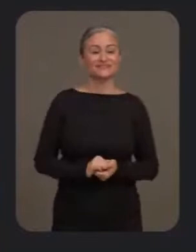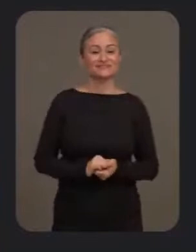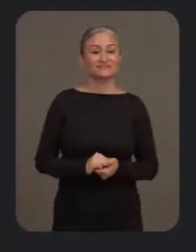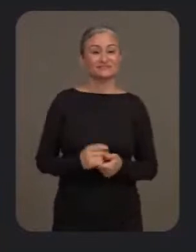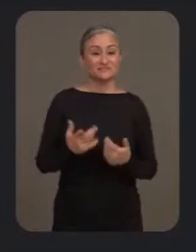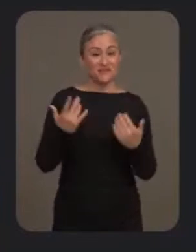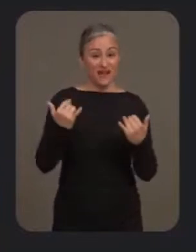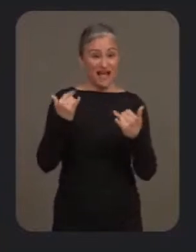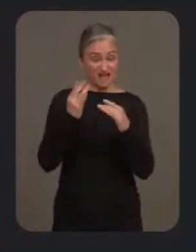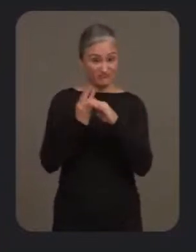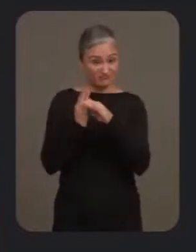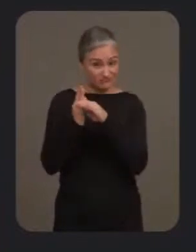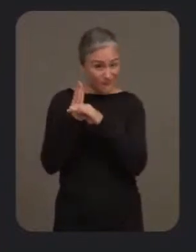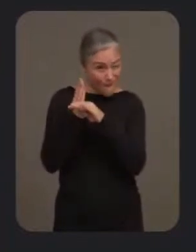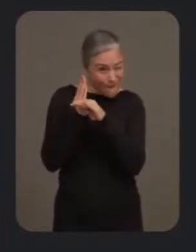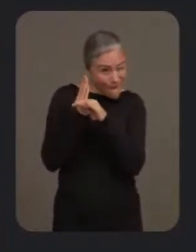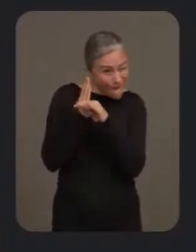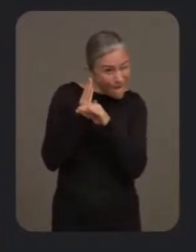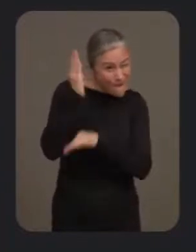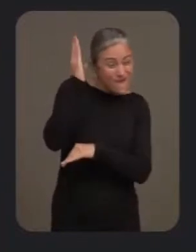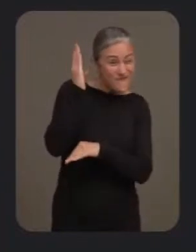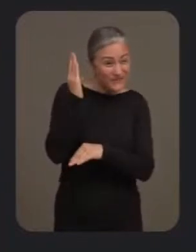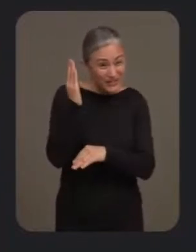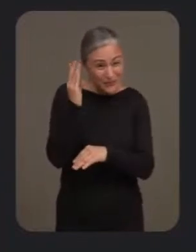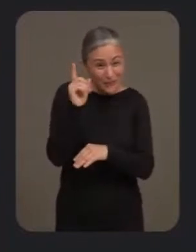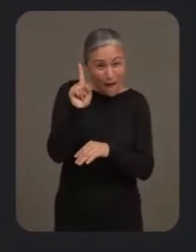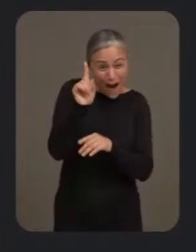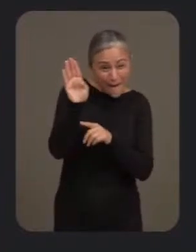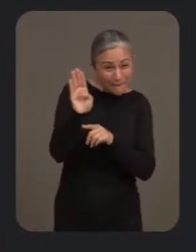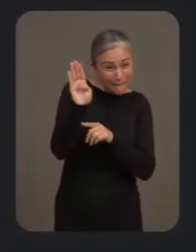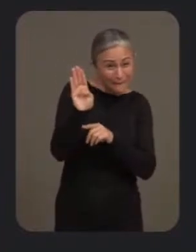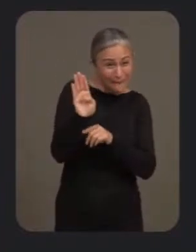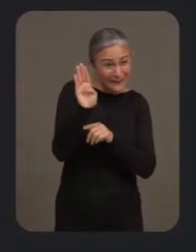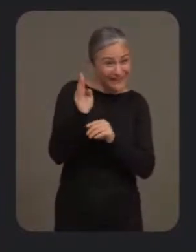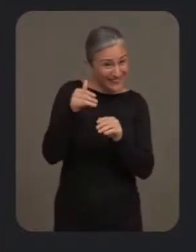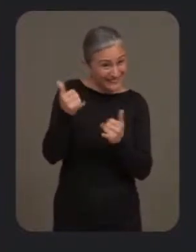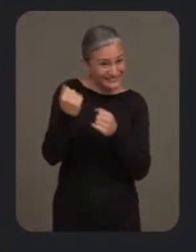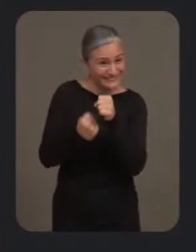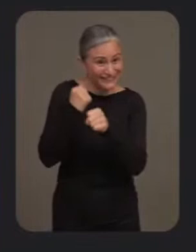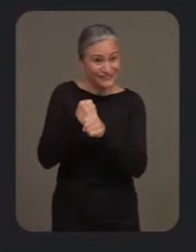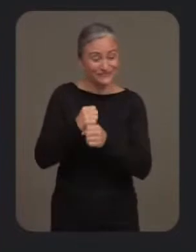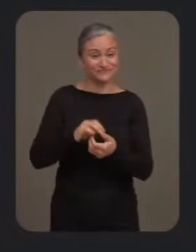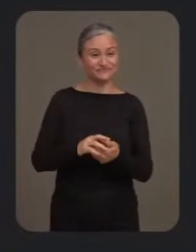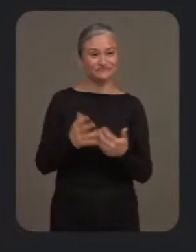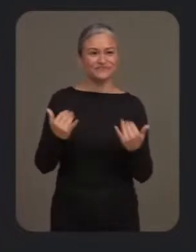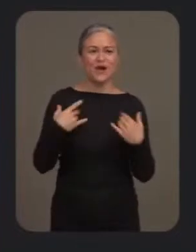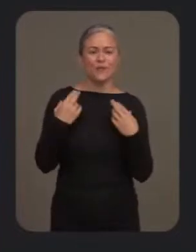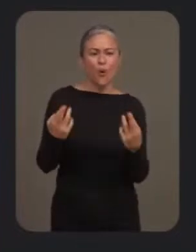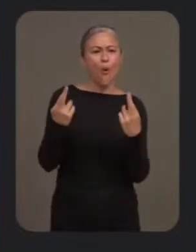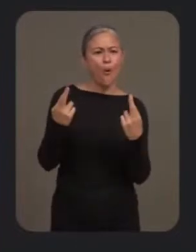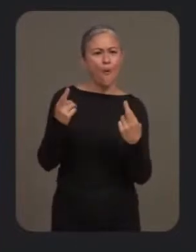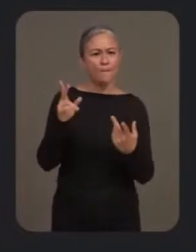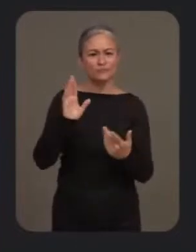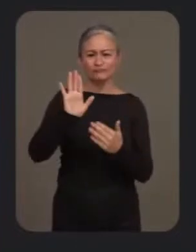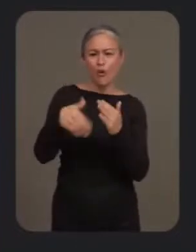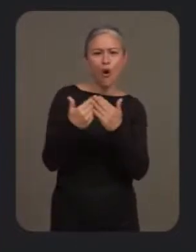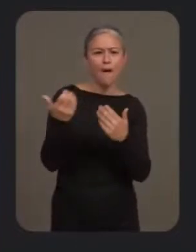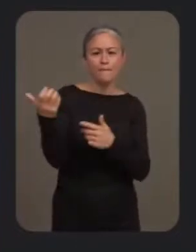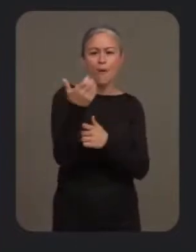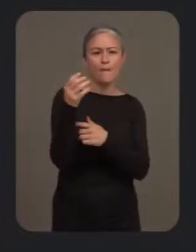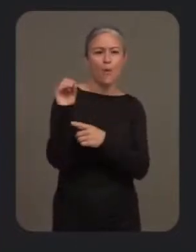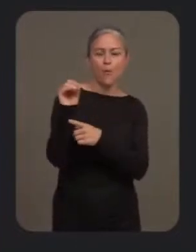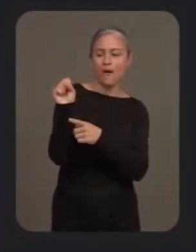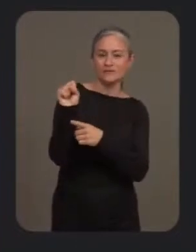On our way to over 1 billion by the end of the year. We hope every mobile operating